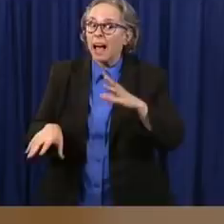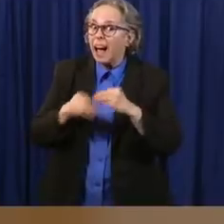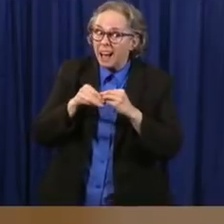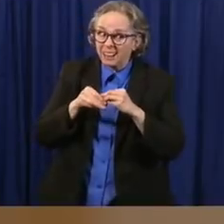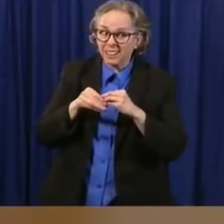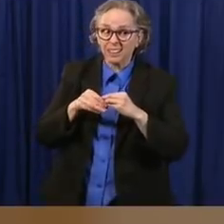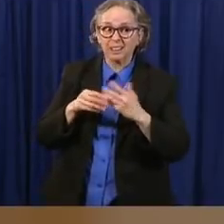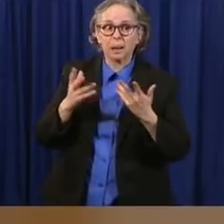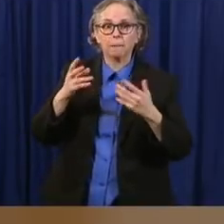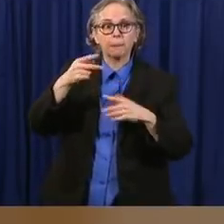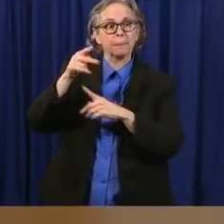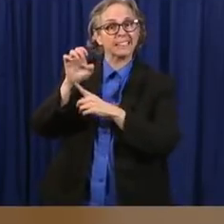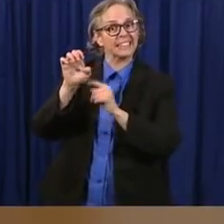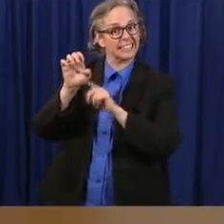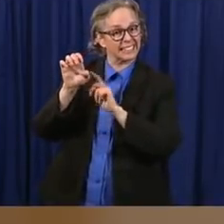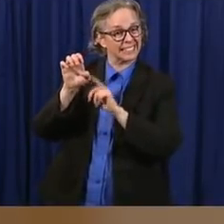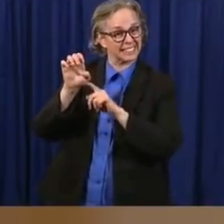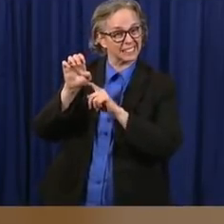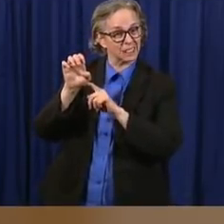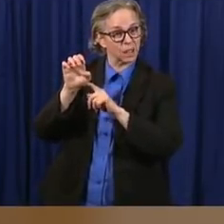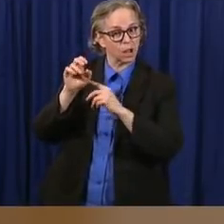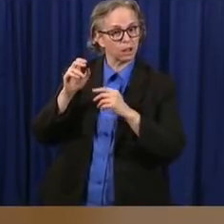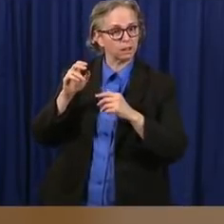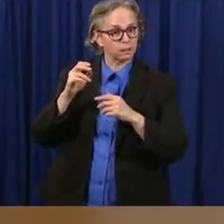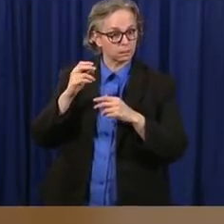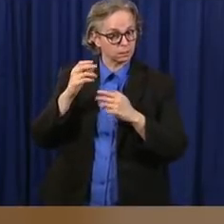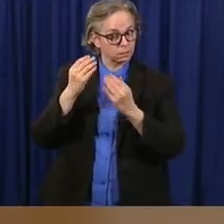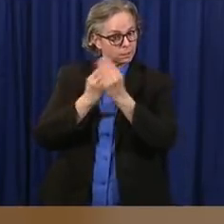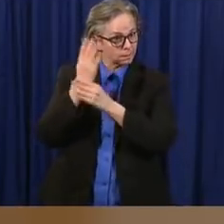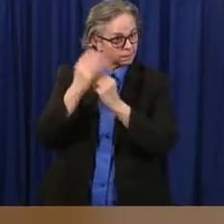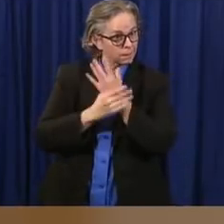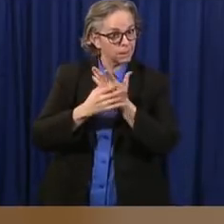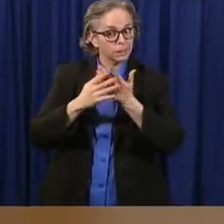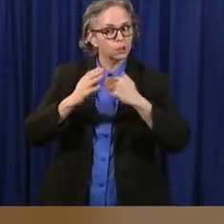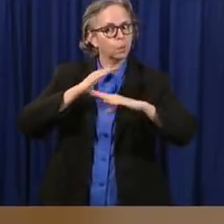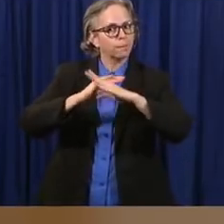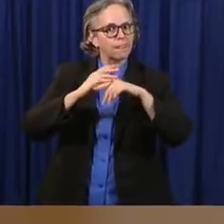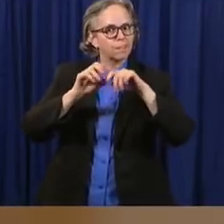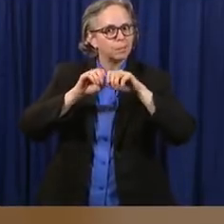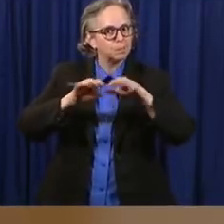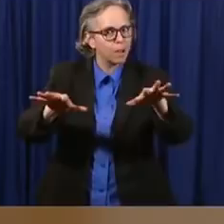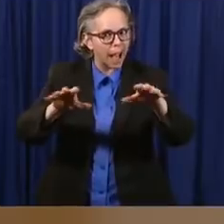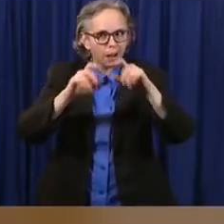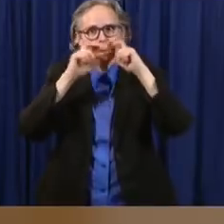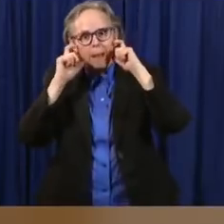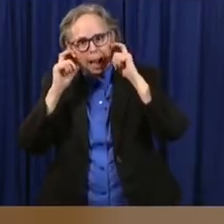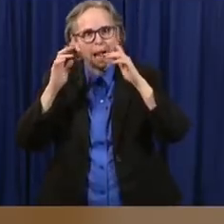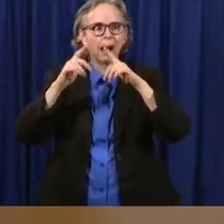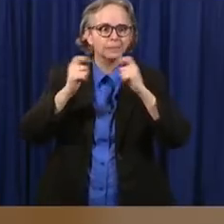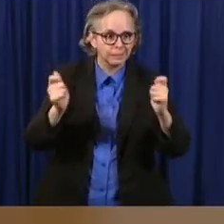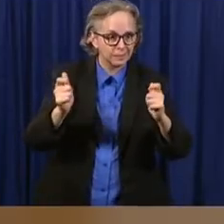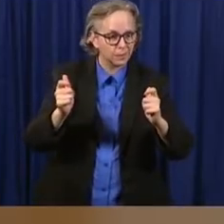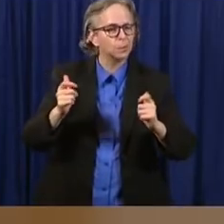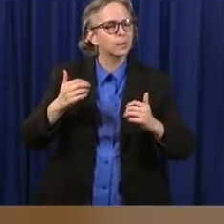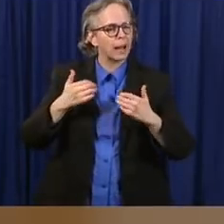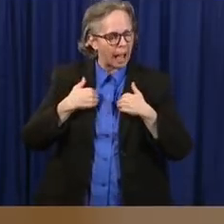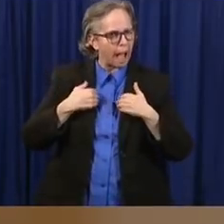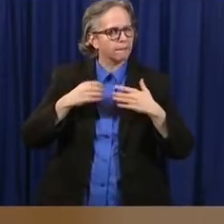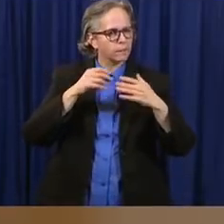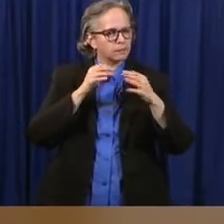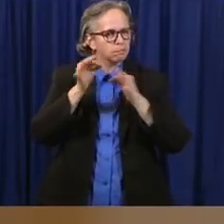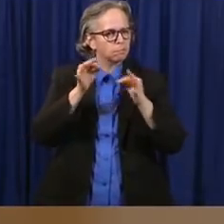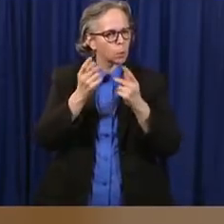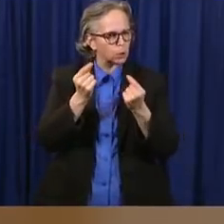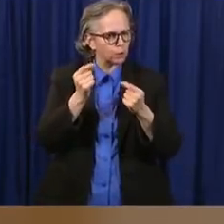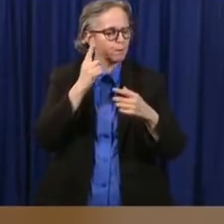then that they're not spreading. So there is some guidance that is especially for essential businesses, and that's being